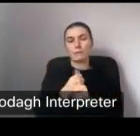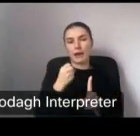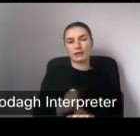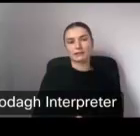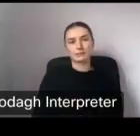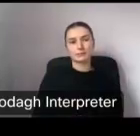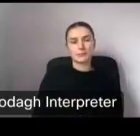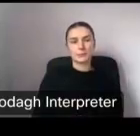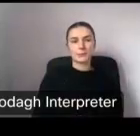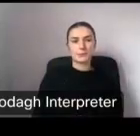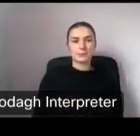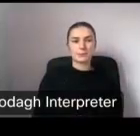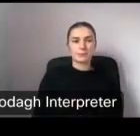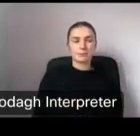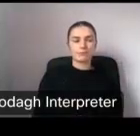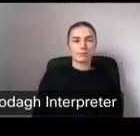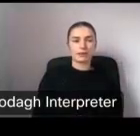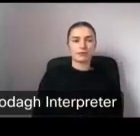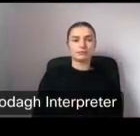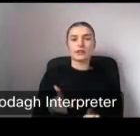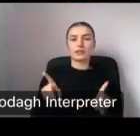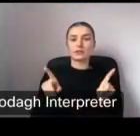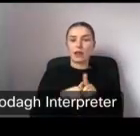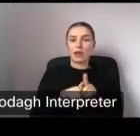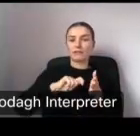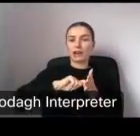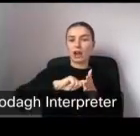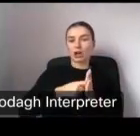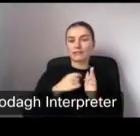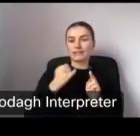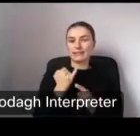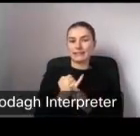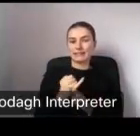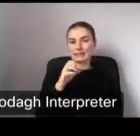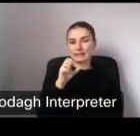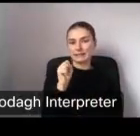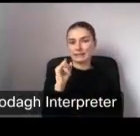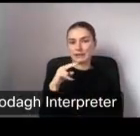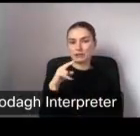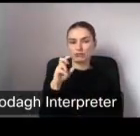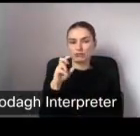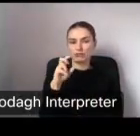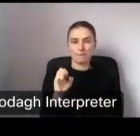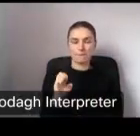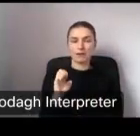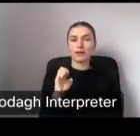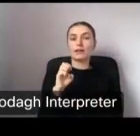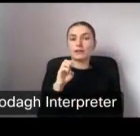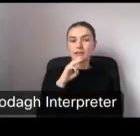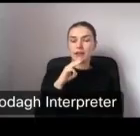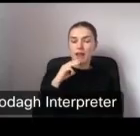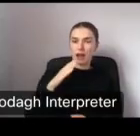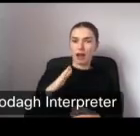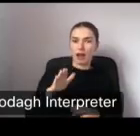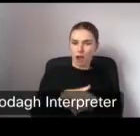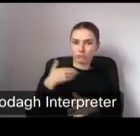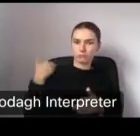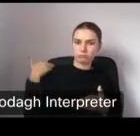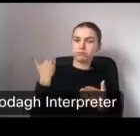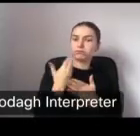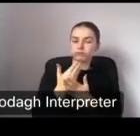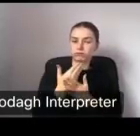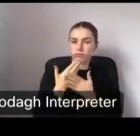So, and then there's the locked-in syndrome. The locked-in syndrome was prolonged exposure to being in this particular situation can result in